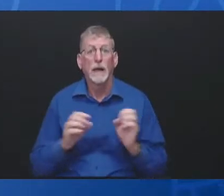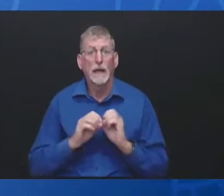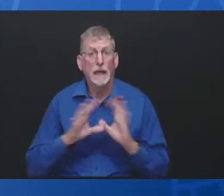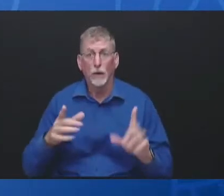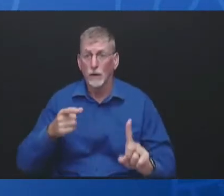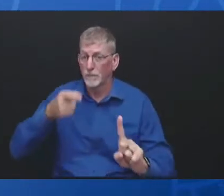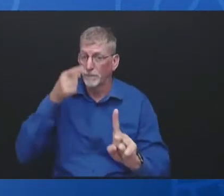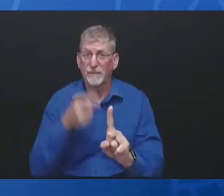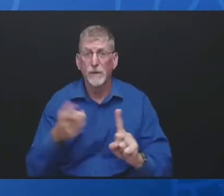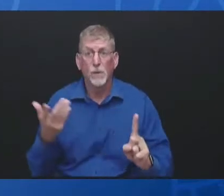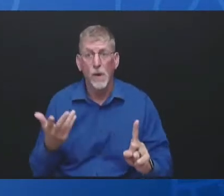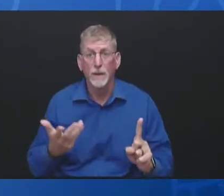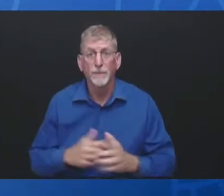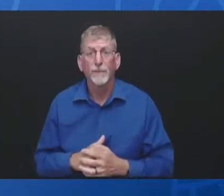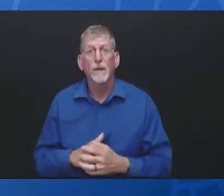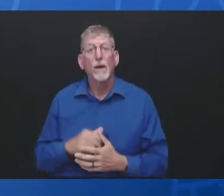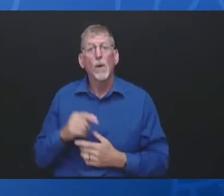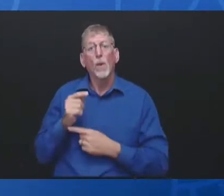we,